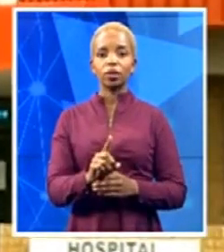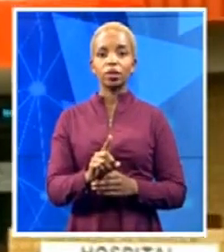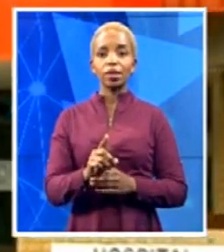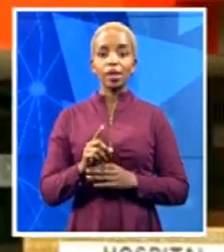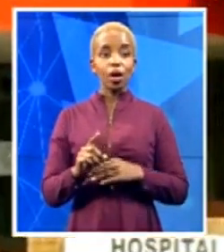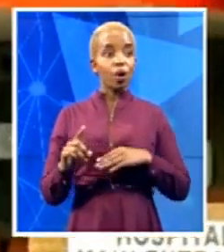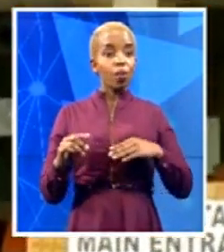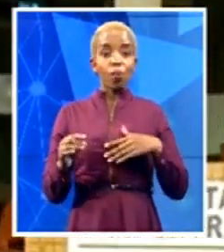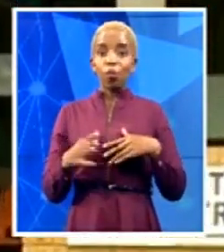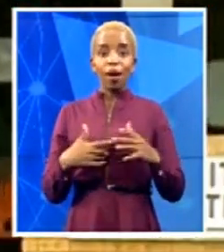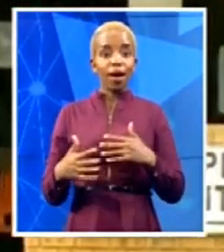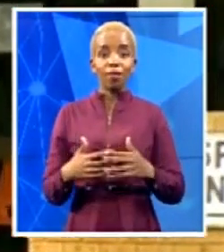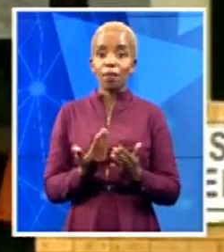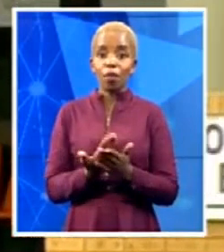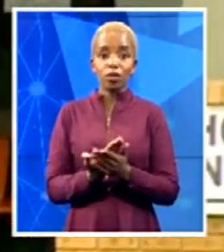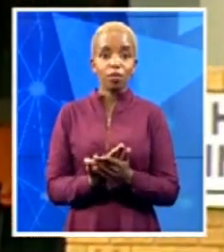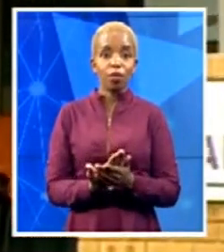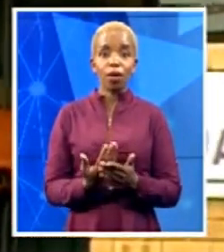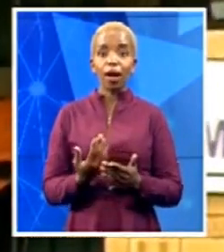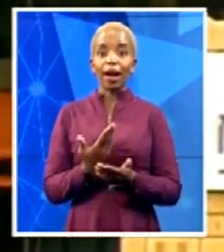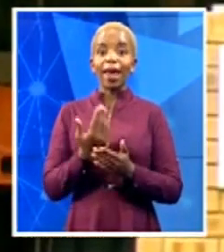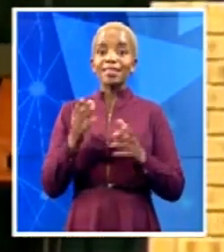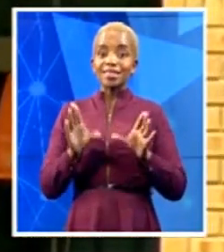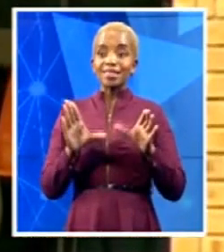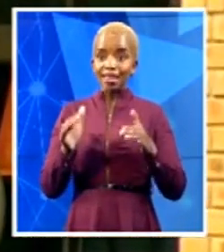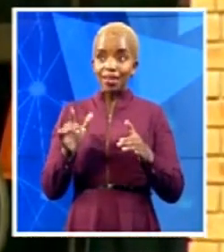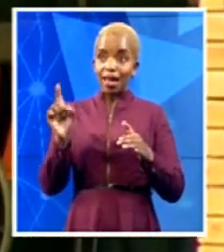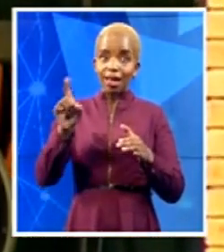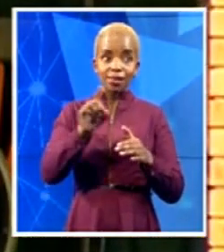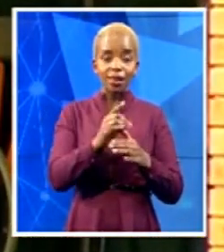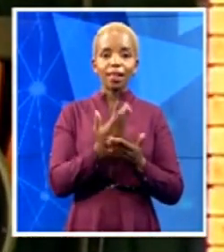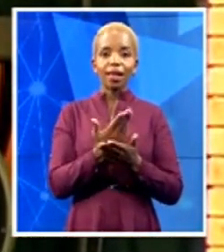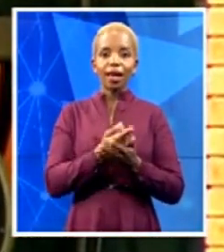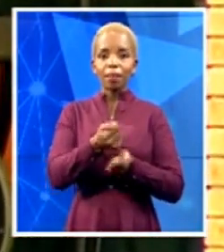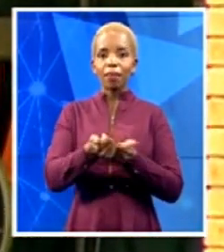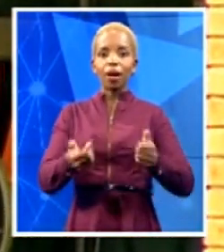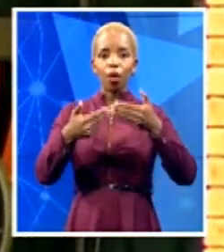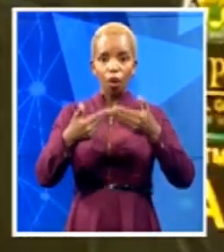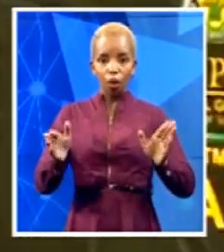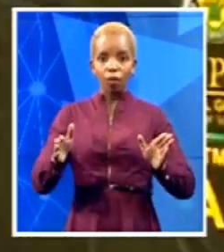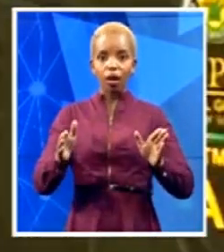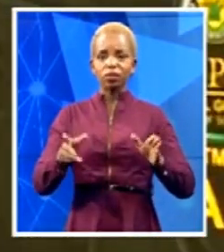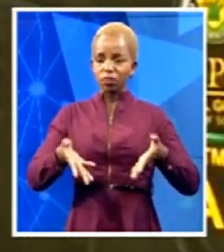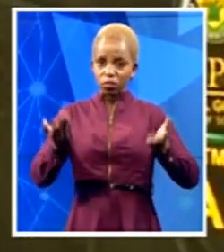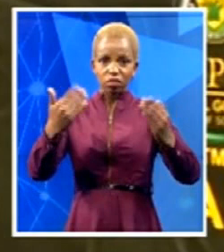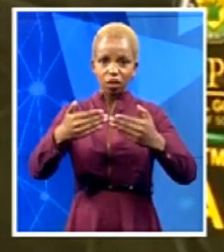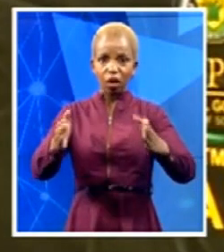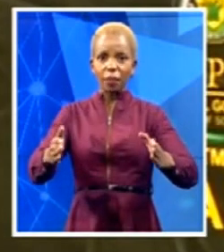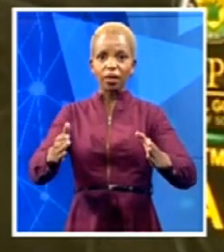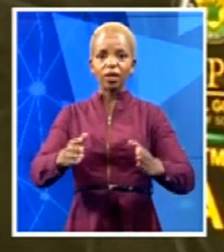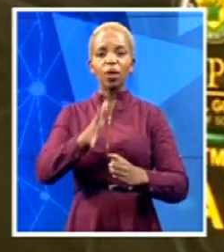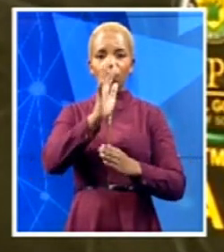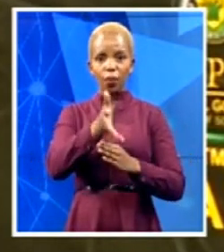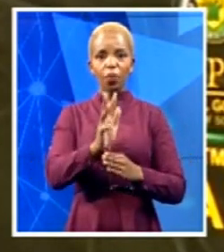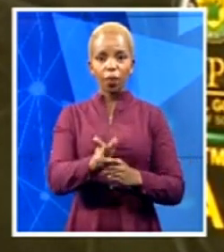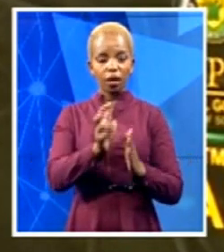those sectors that can go back to work, such as the fast food outlets, we will insist that, number one, they should go back by ensuring that